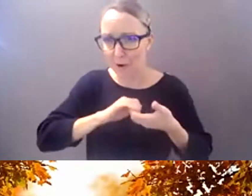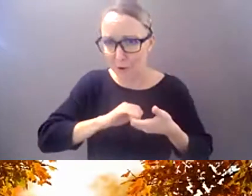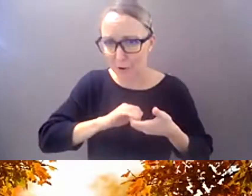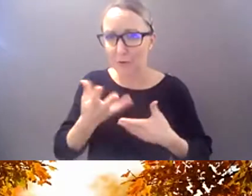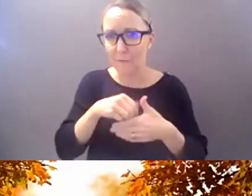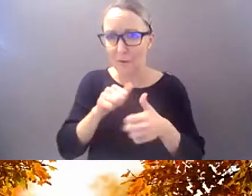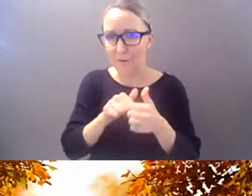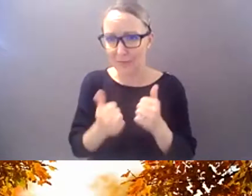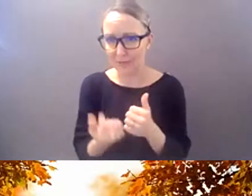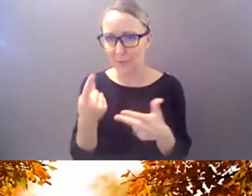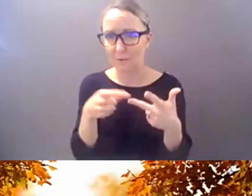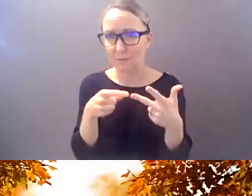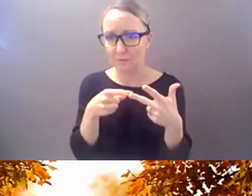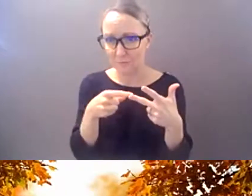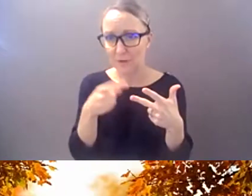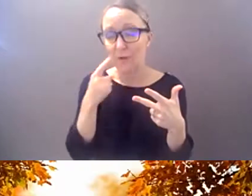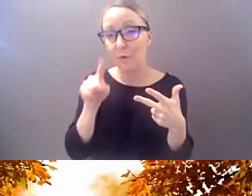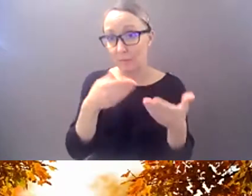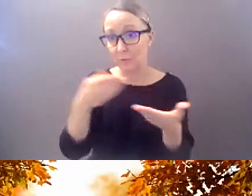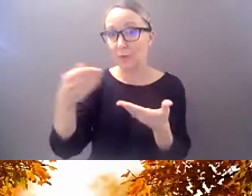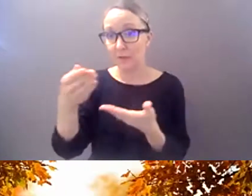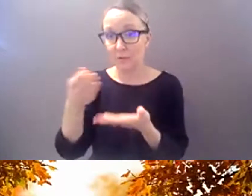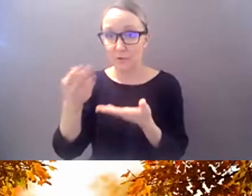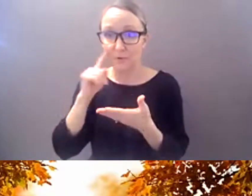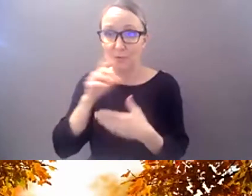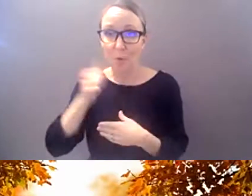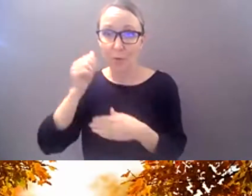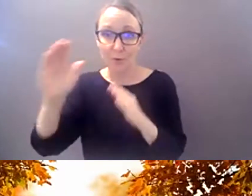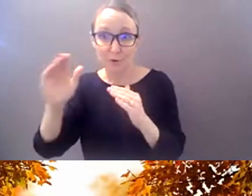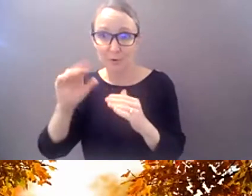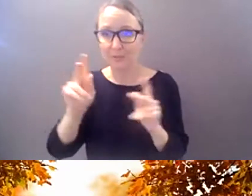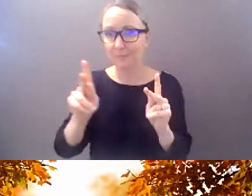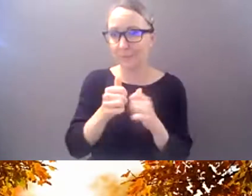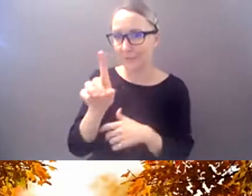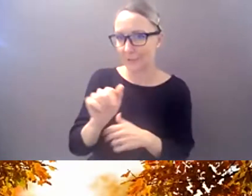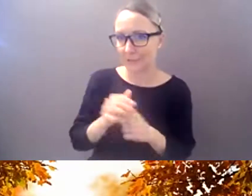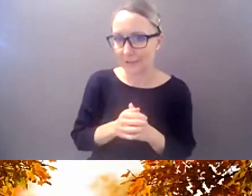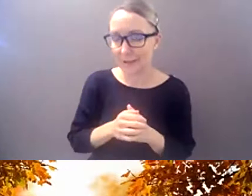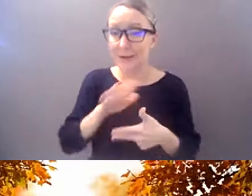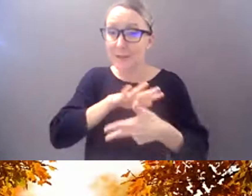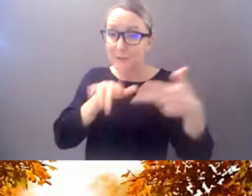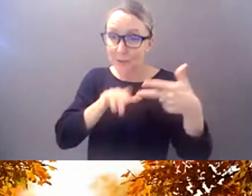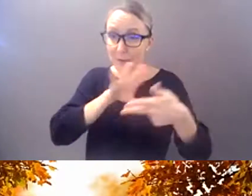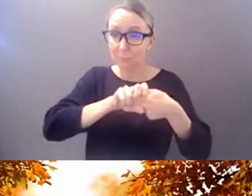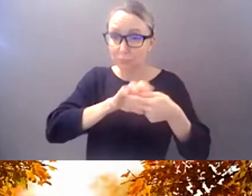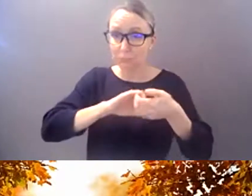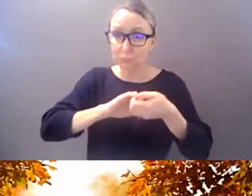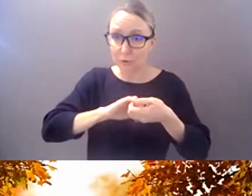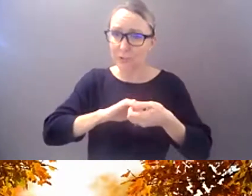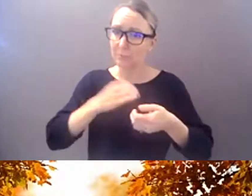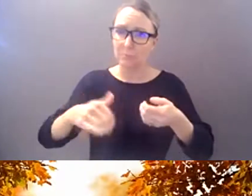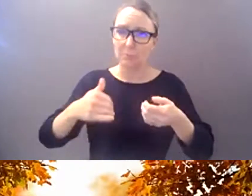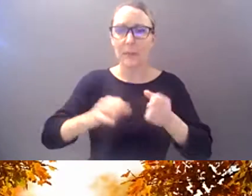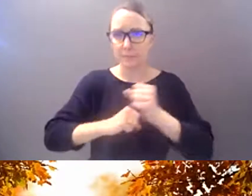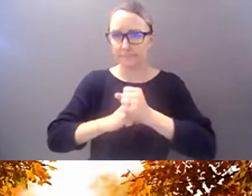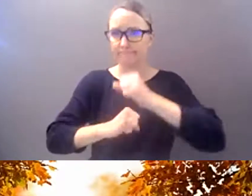to delivering services to older adults and individuals with disabilities. This three-way partnership is really the foundation of